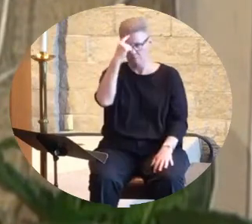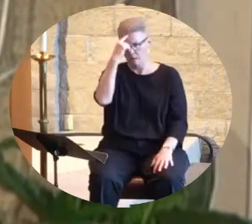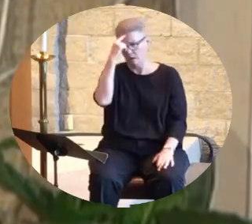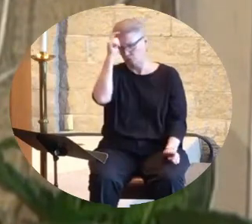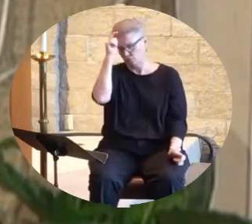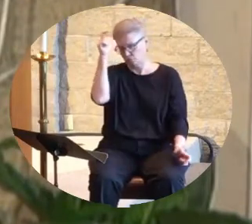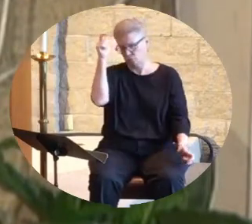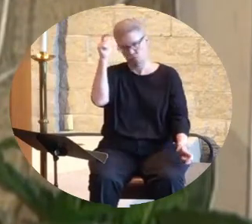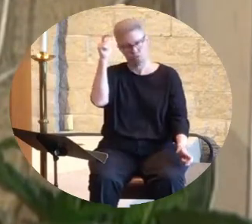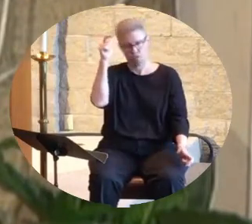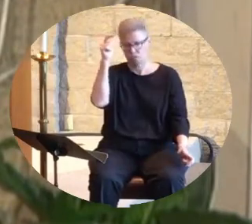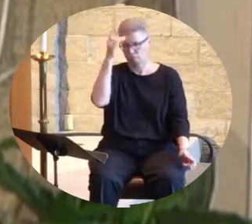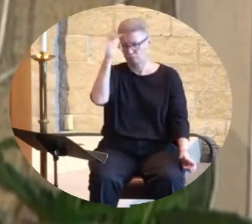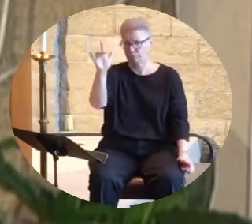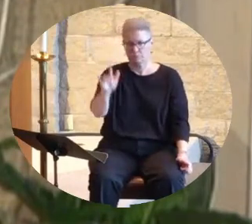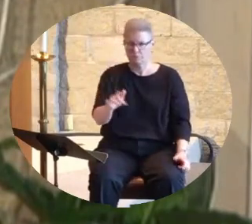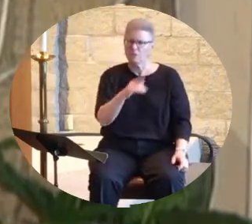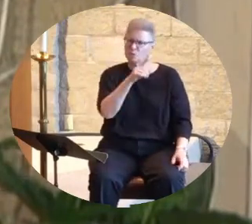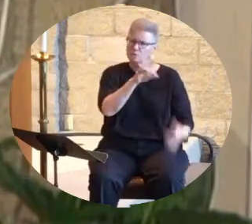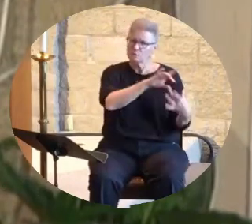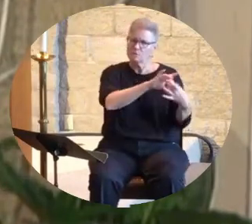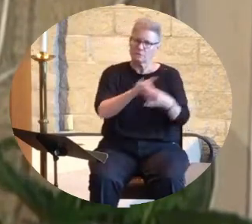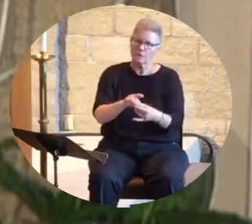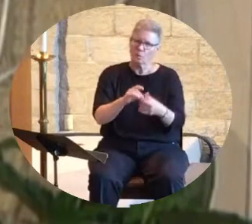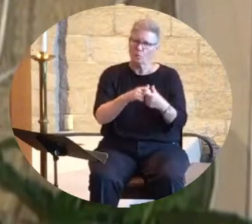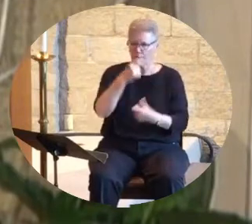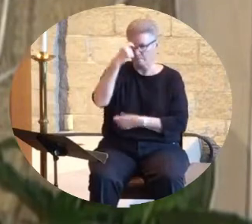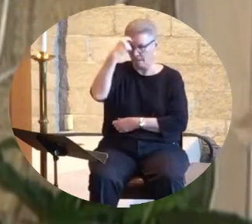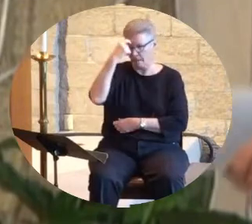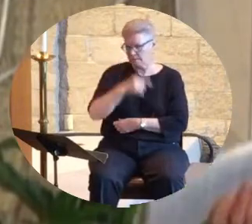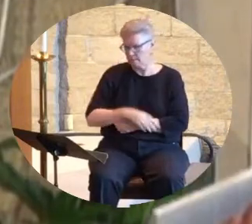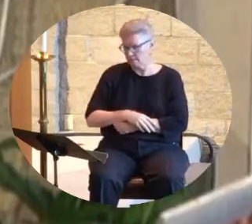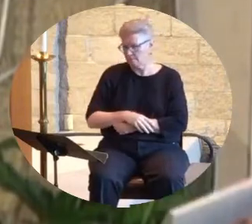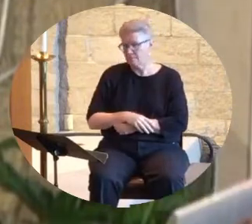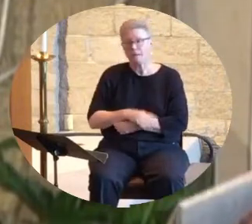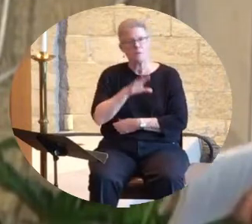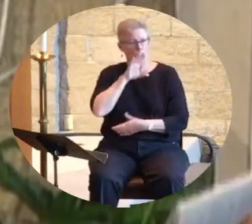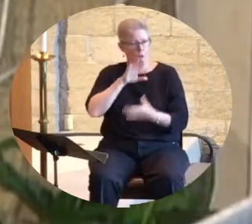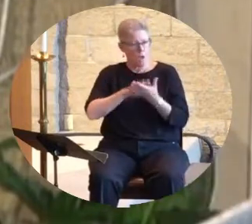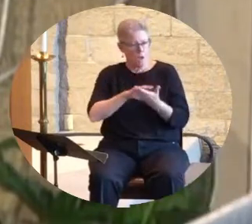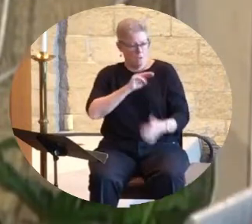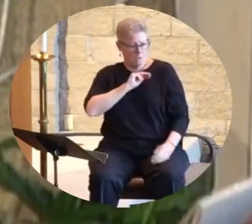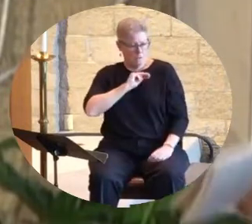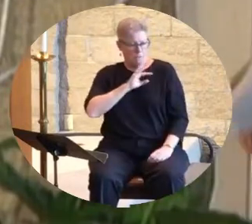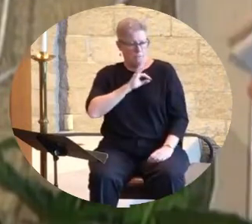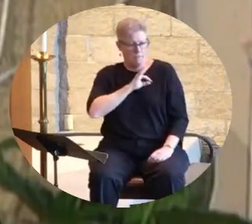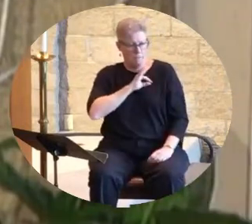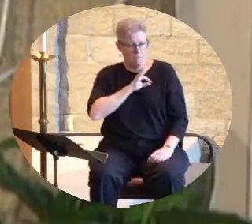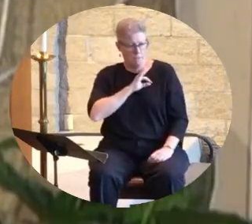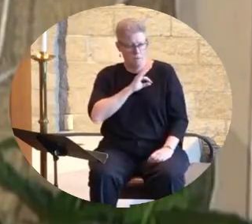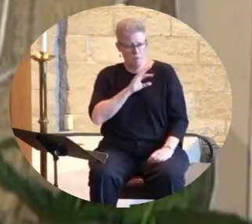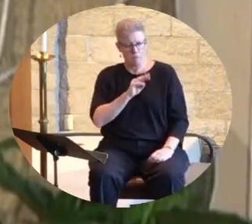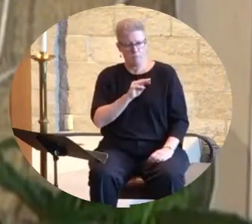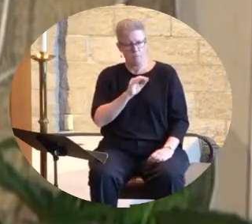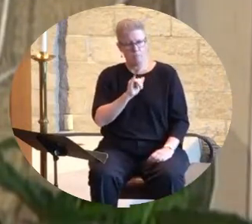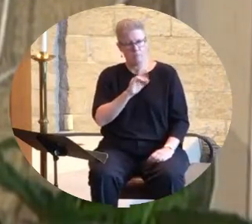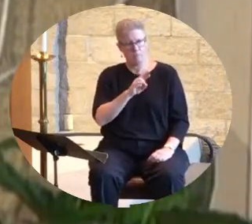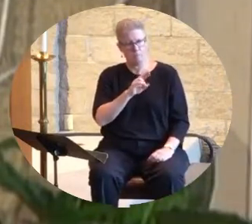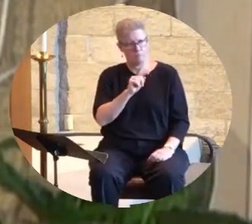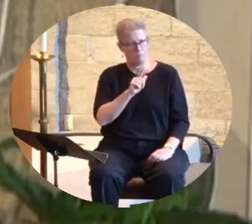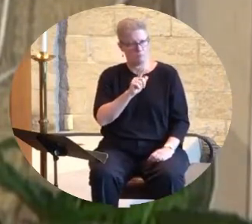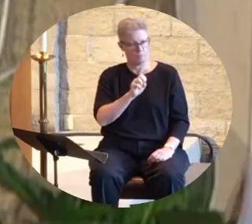brilliant mind. So he's associated with the mind. And then Myrtle Fillmore, his wife, was associated with the